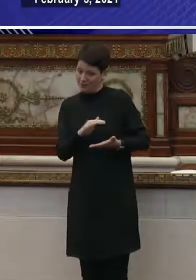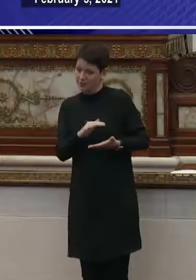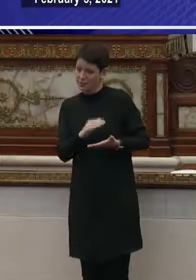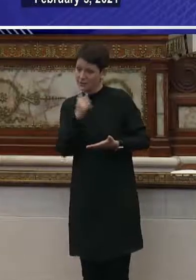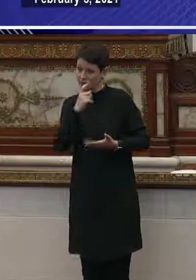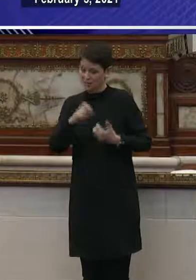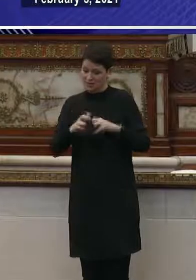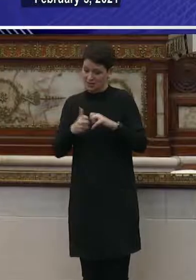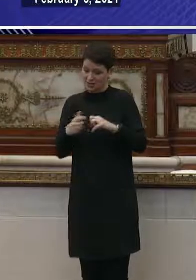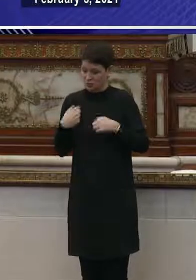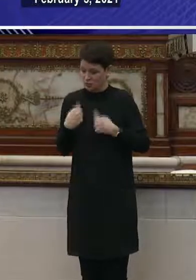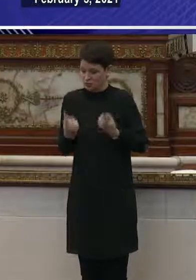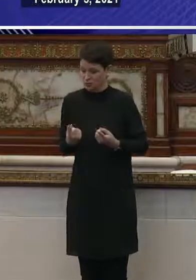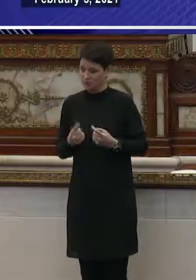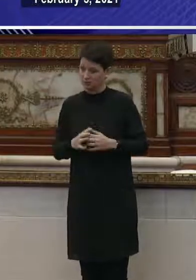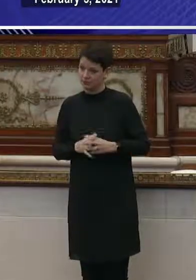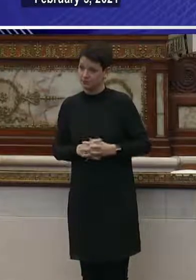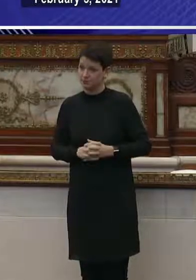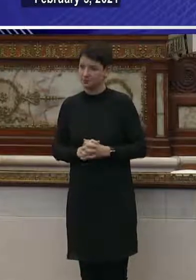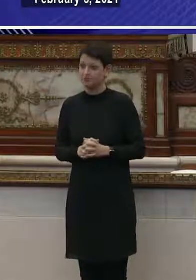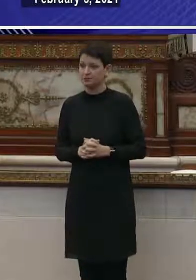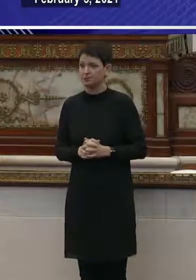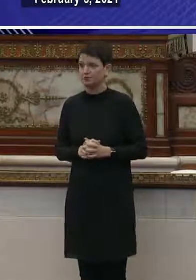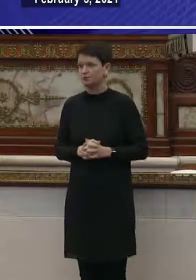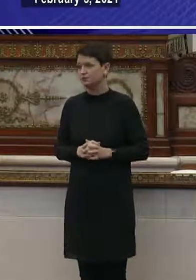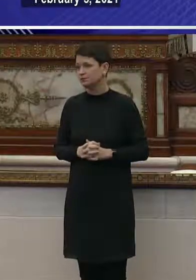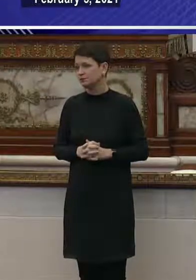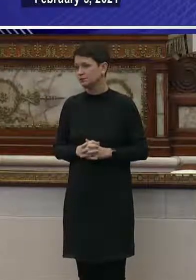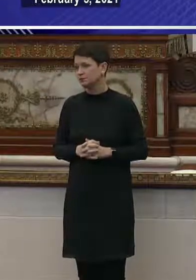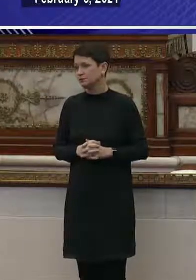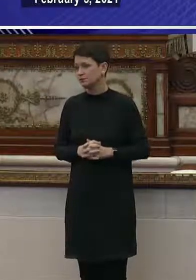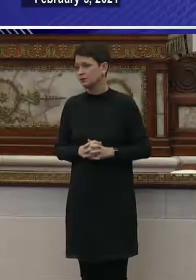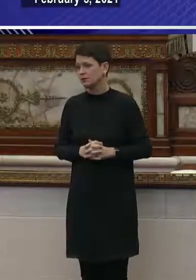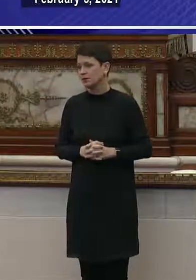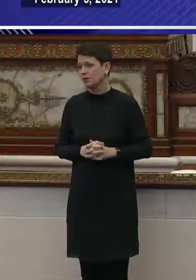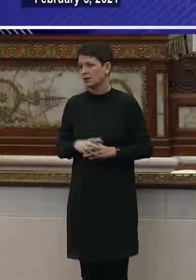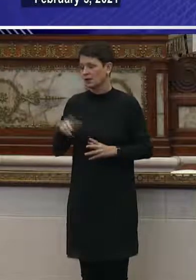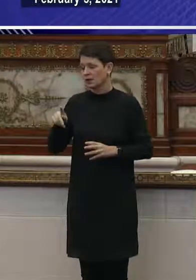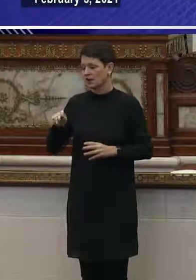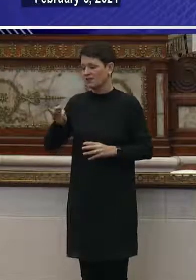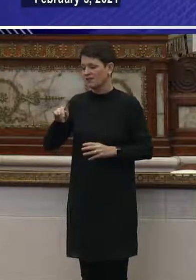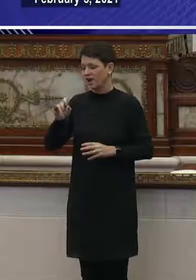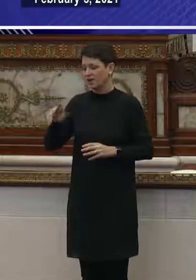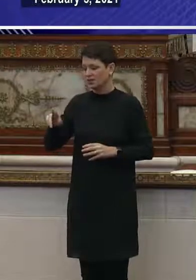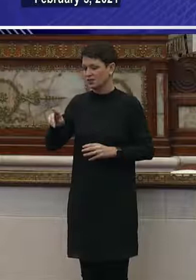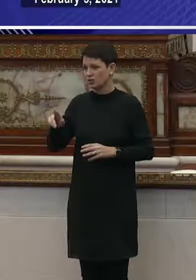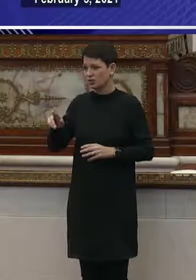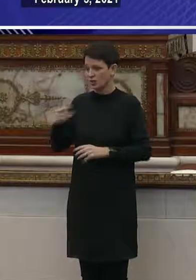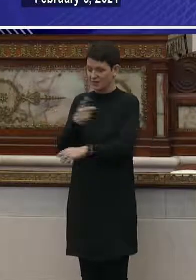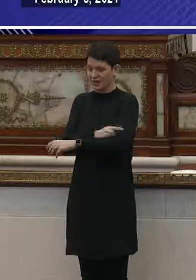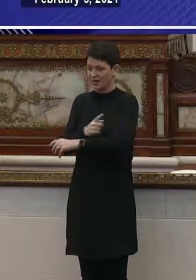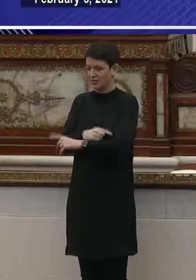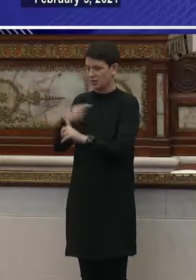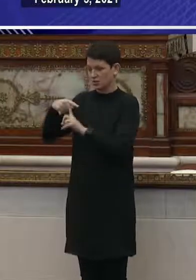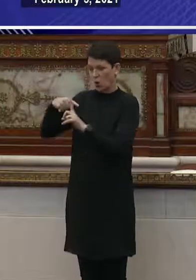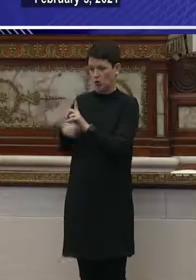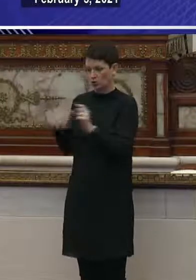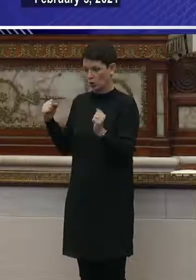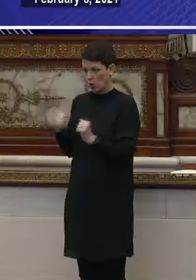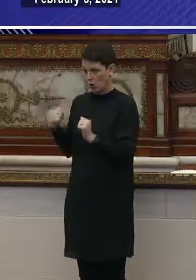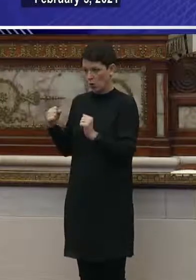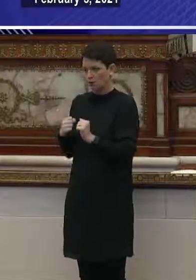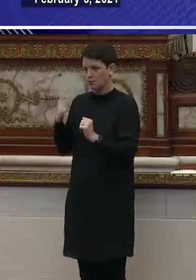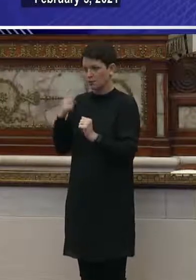the issues that we've had thus far? Yeah, so the limits on the Pfizer vaccine that needs to be stored ultra cold means it needs to be